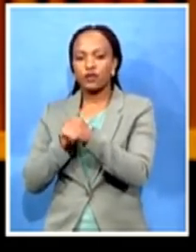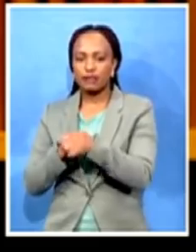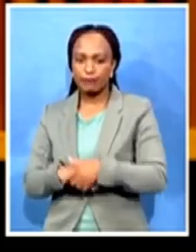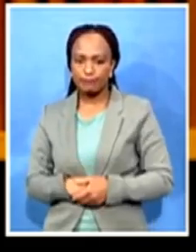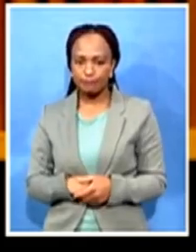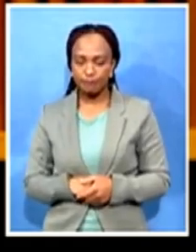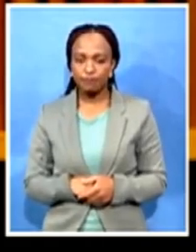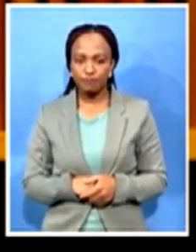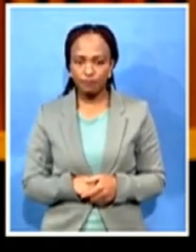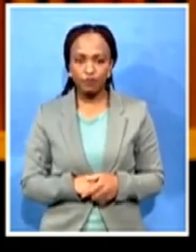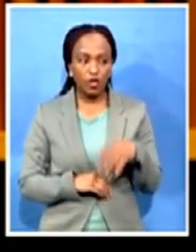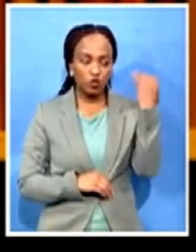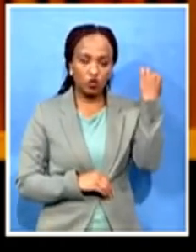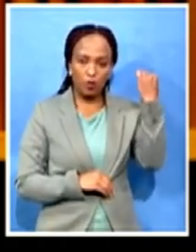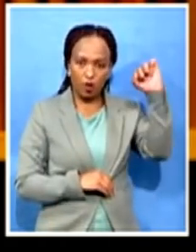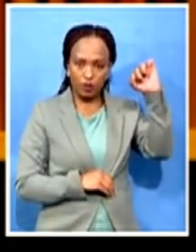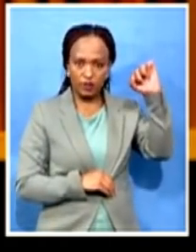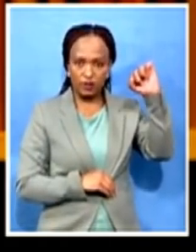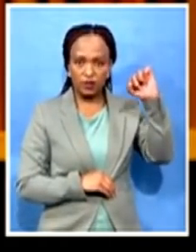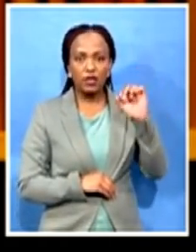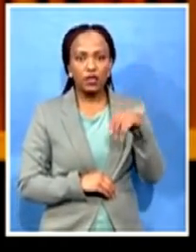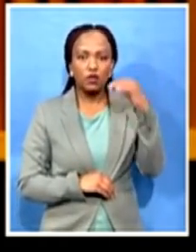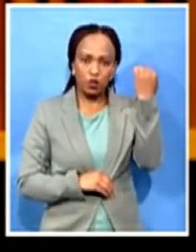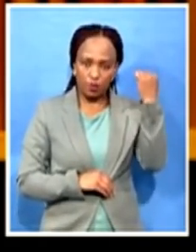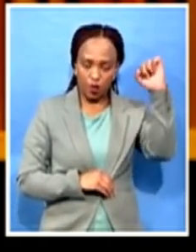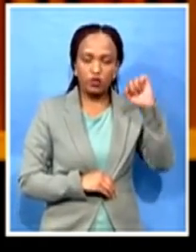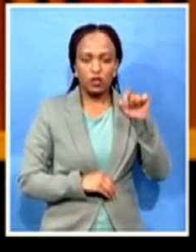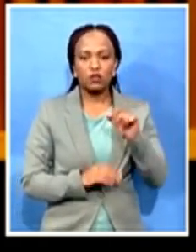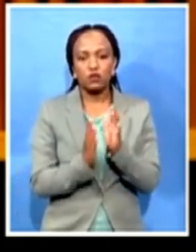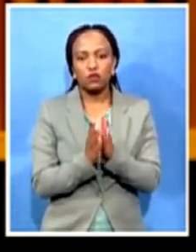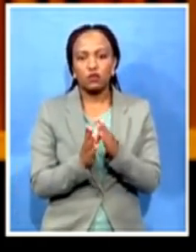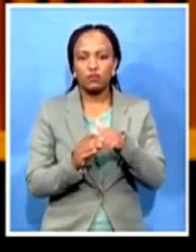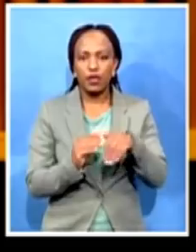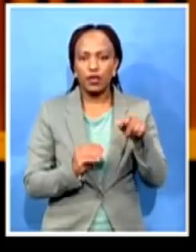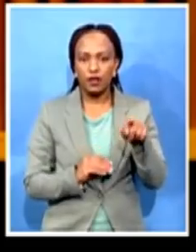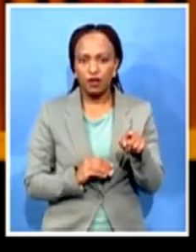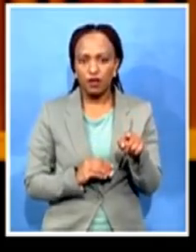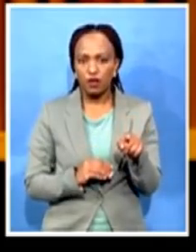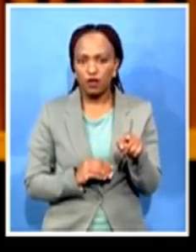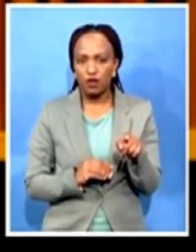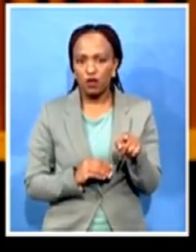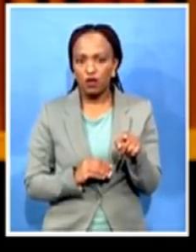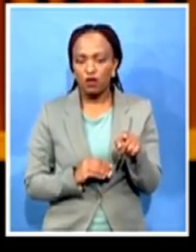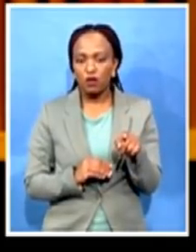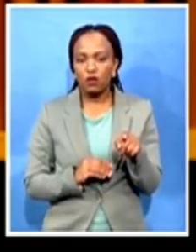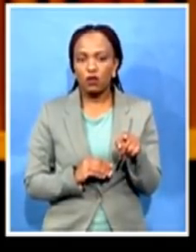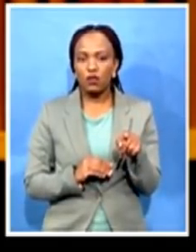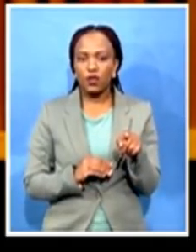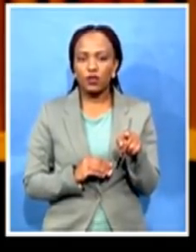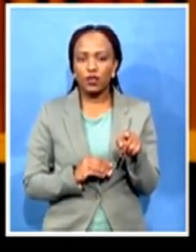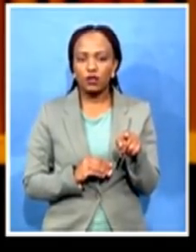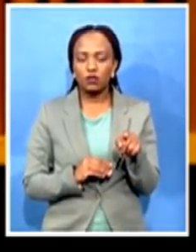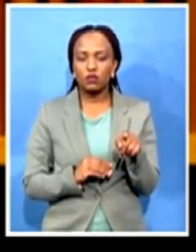is opposing to bail. My colleague, Your Worship, advocate also will dispose of the item of the affidavit before the court. That is correct, Your